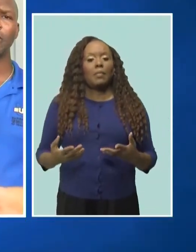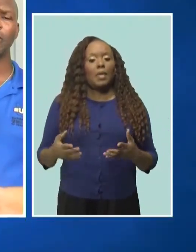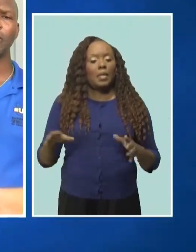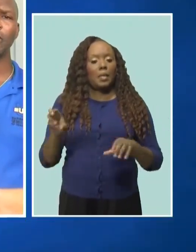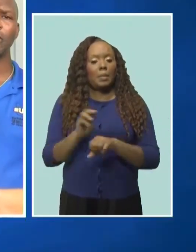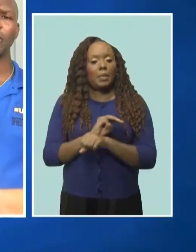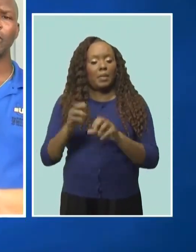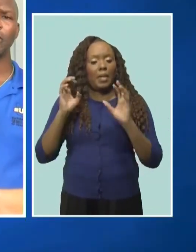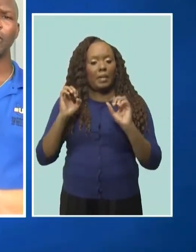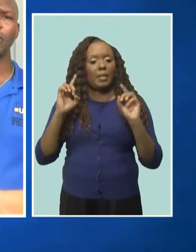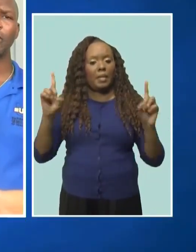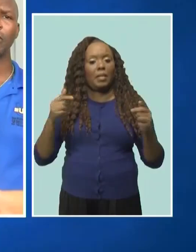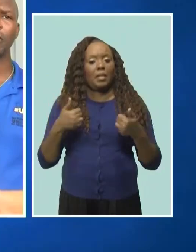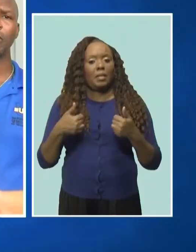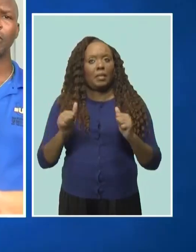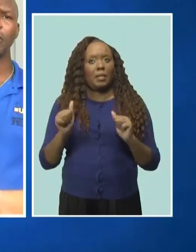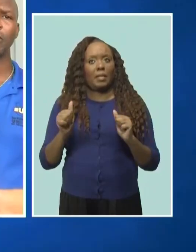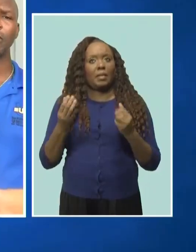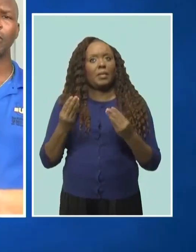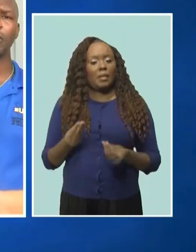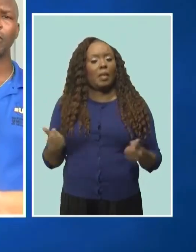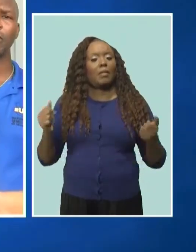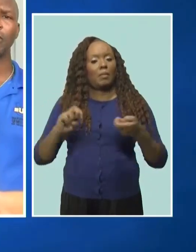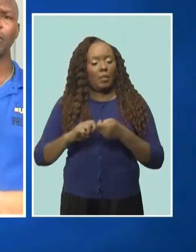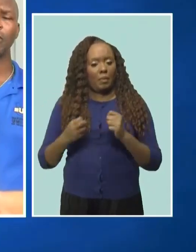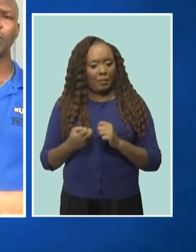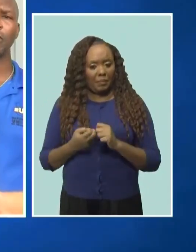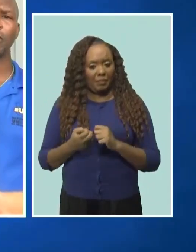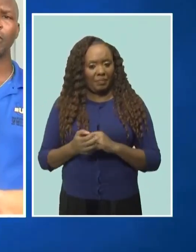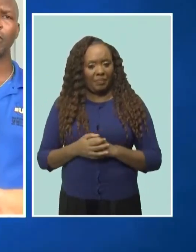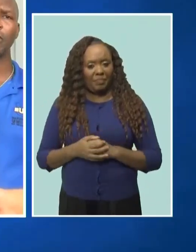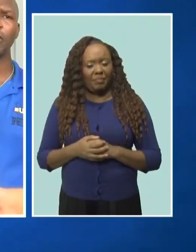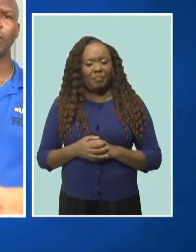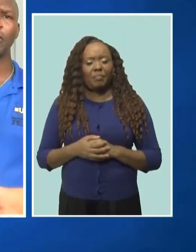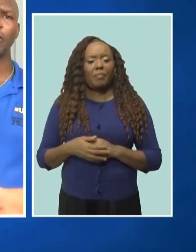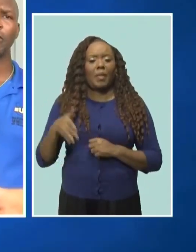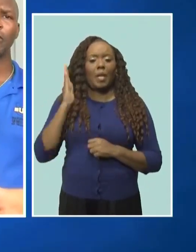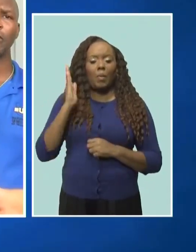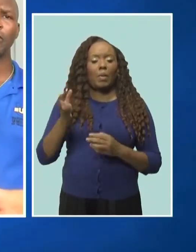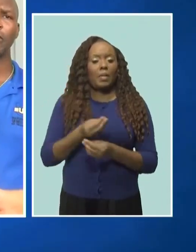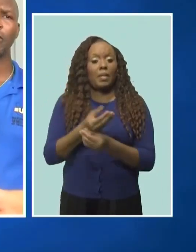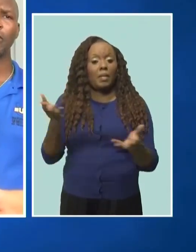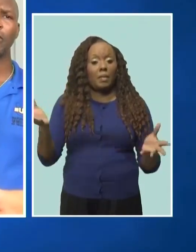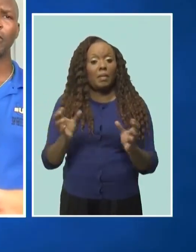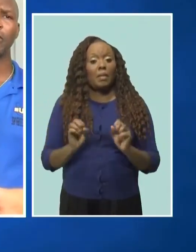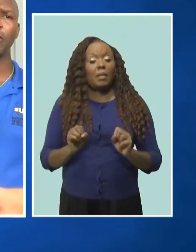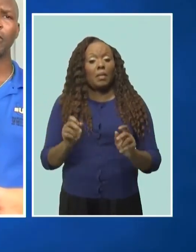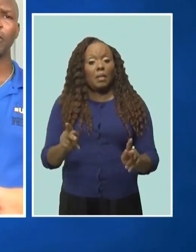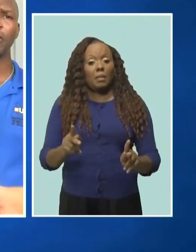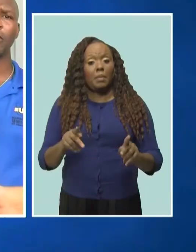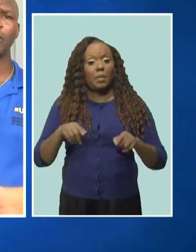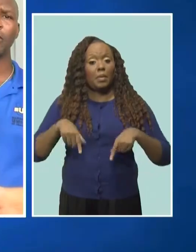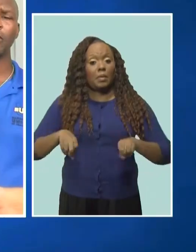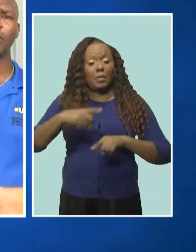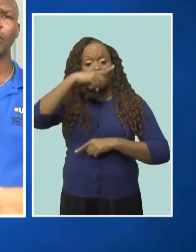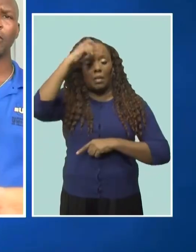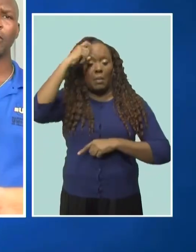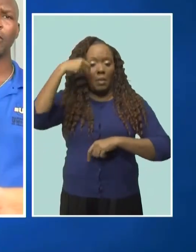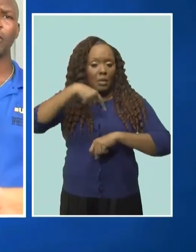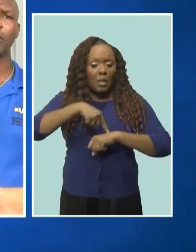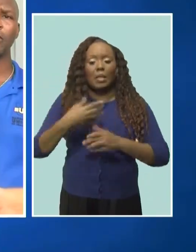effort to rectify these issues. What we have said is that we would give them a chance during the summer when the school is closed